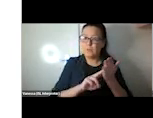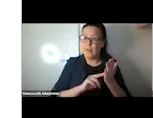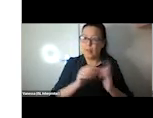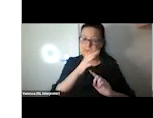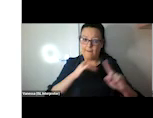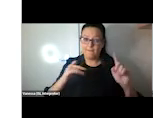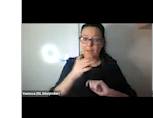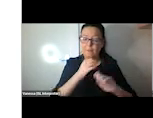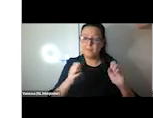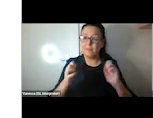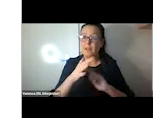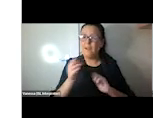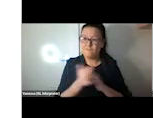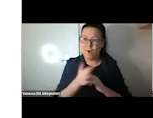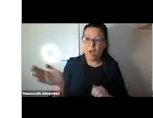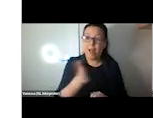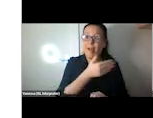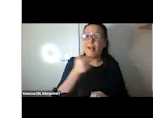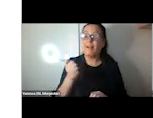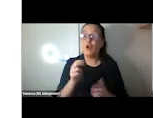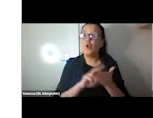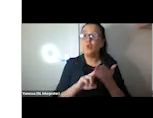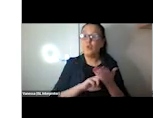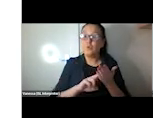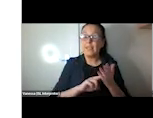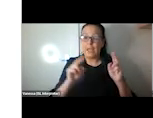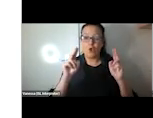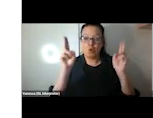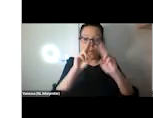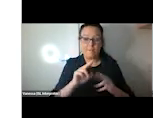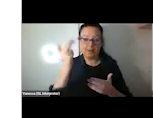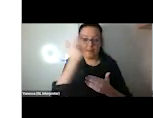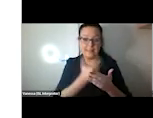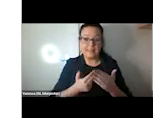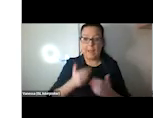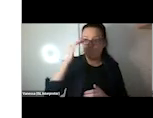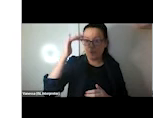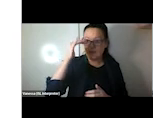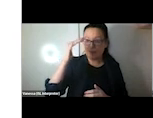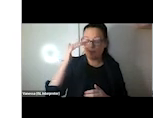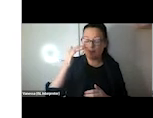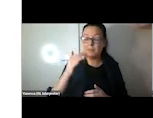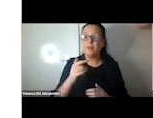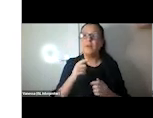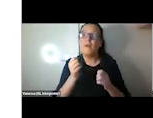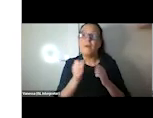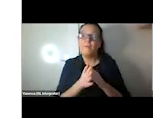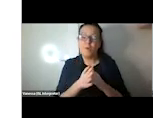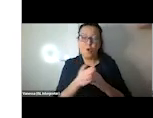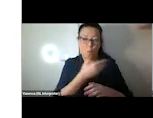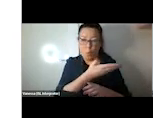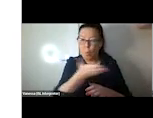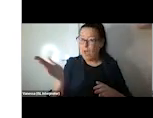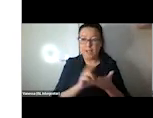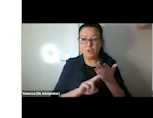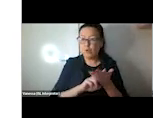All / Universal Design Principles, which will facilitate equitable and safe use for a wide range of users, including persons